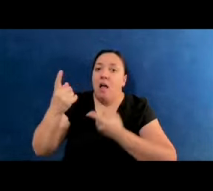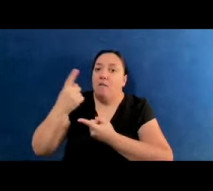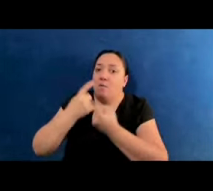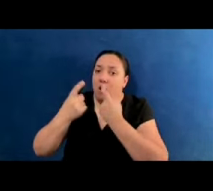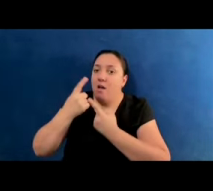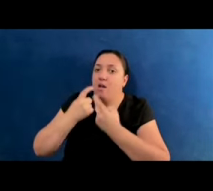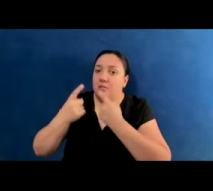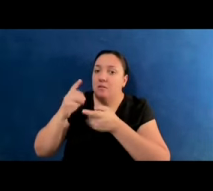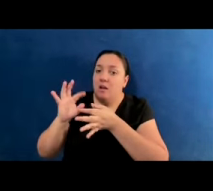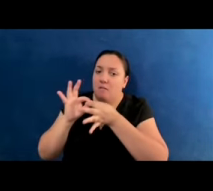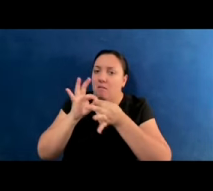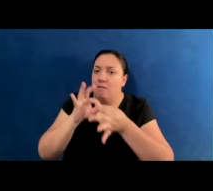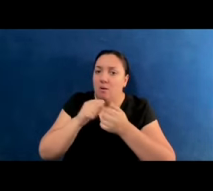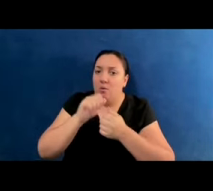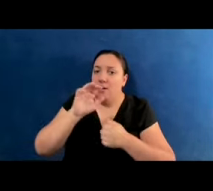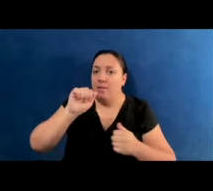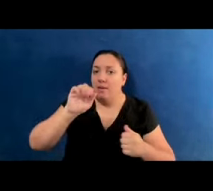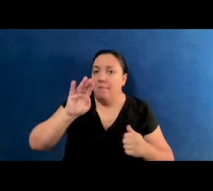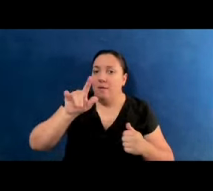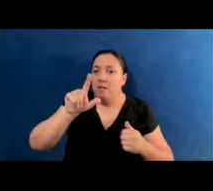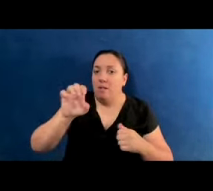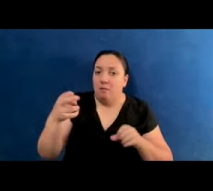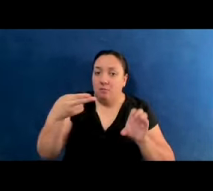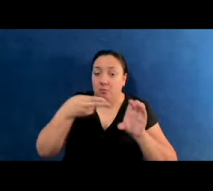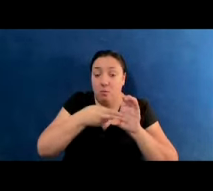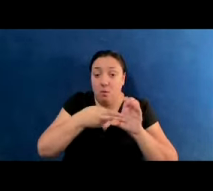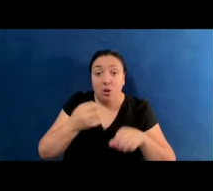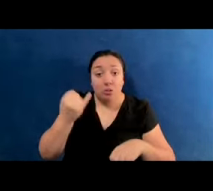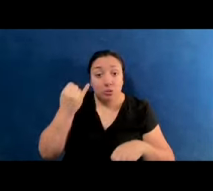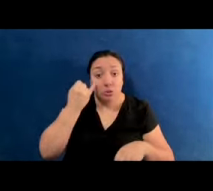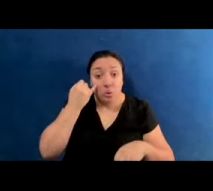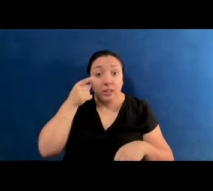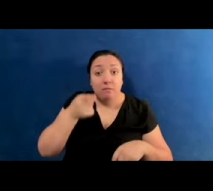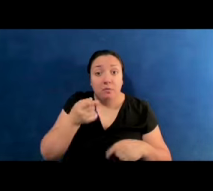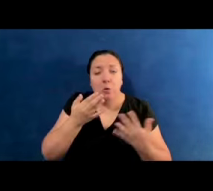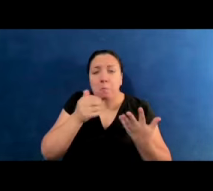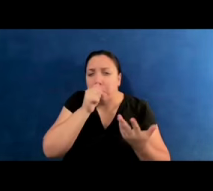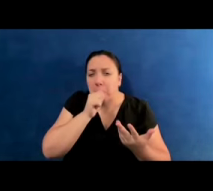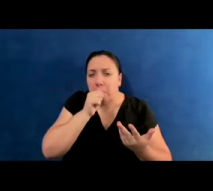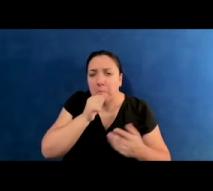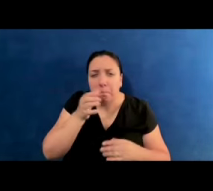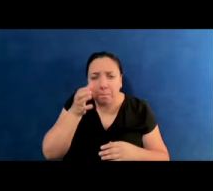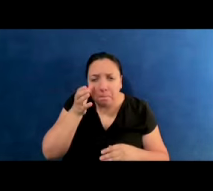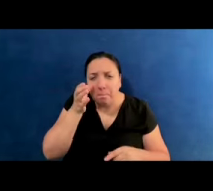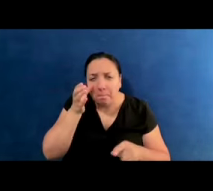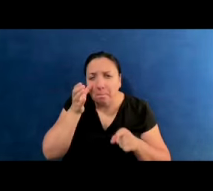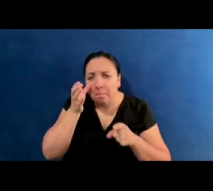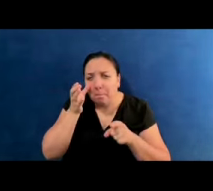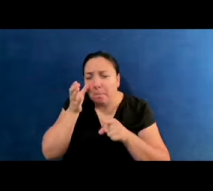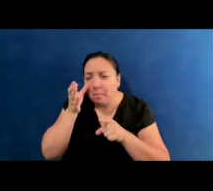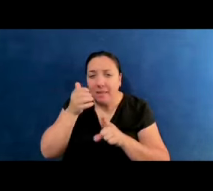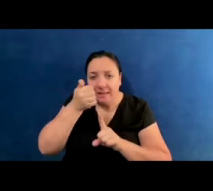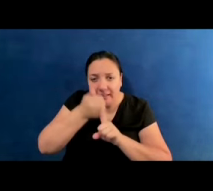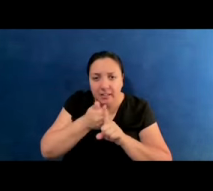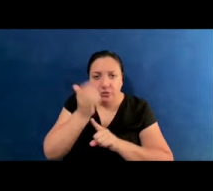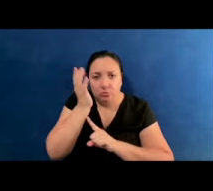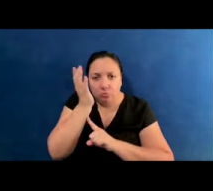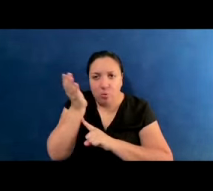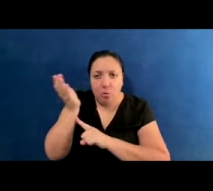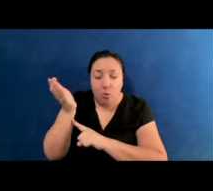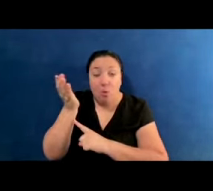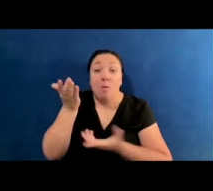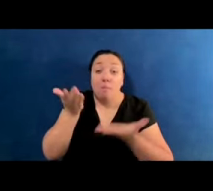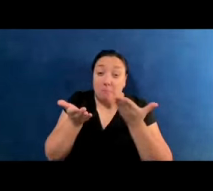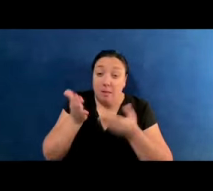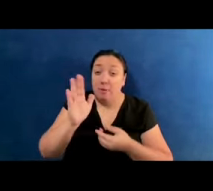to ABLE enrollment. So if you wait through each of their presentations, it is very likely that your questions